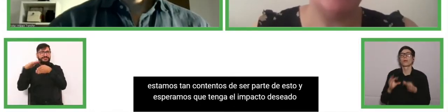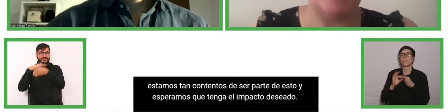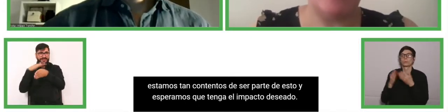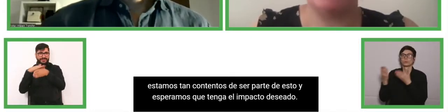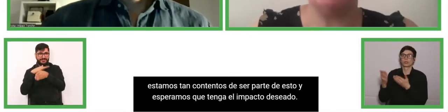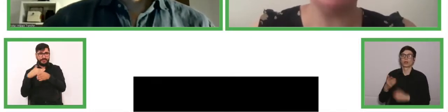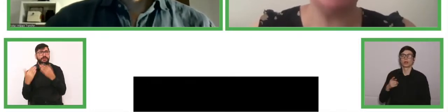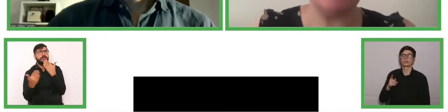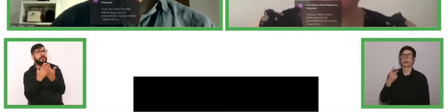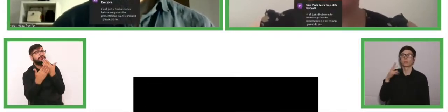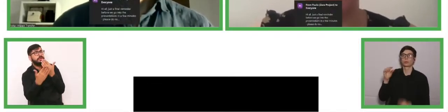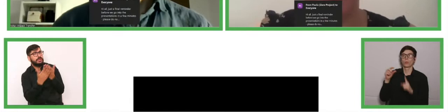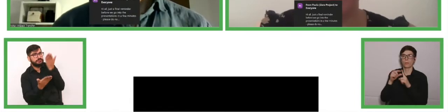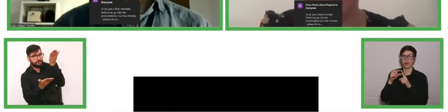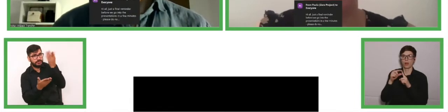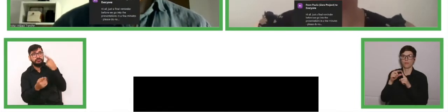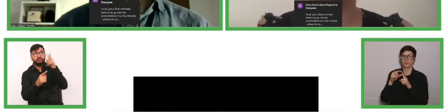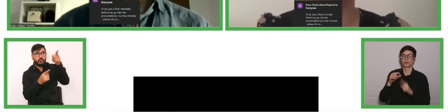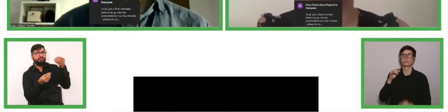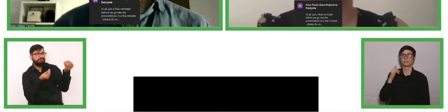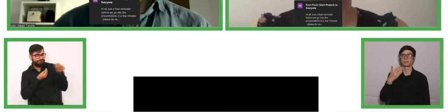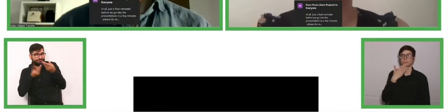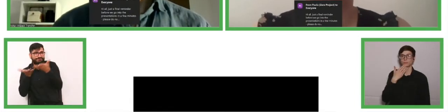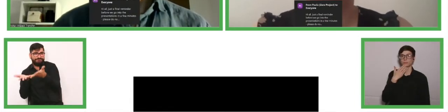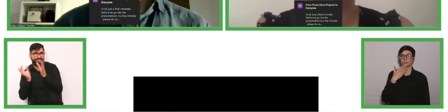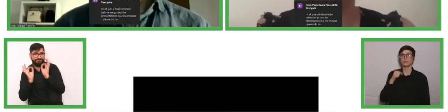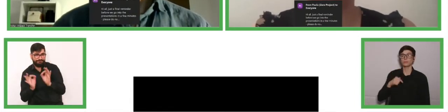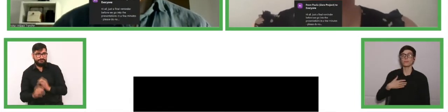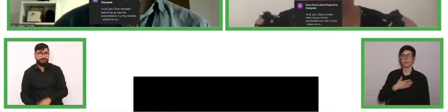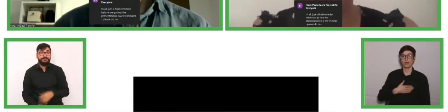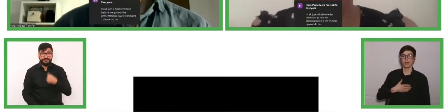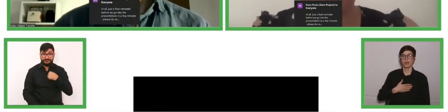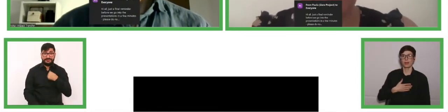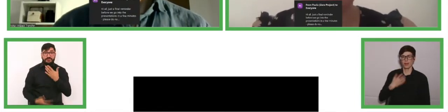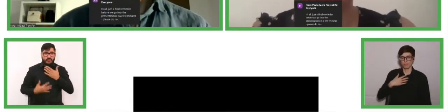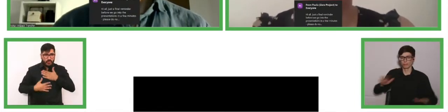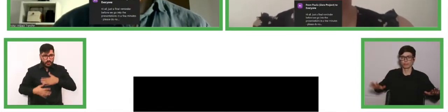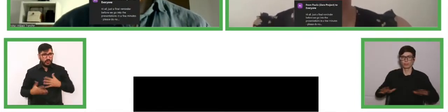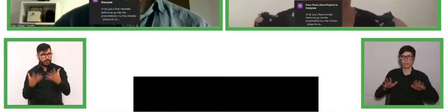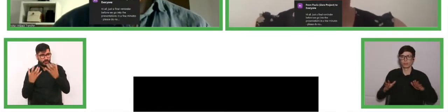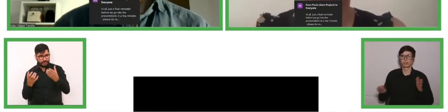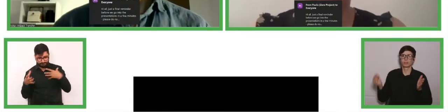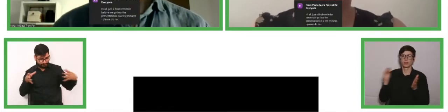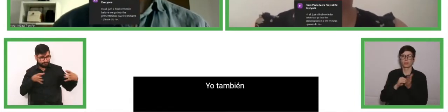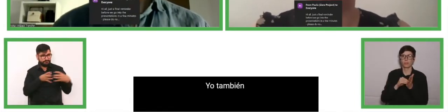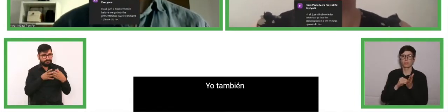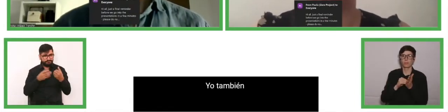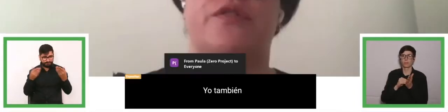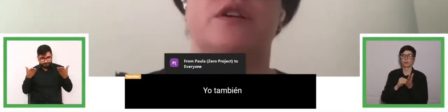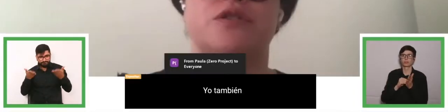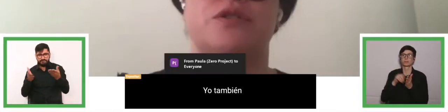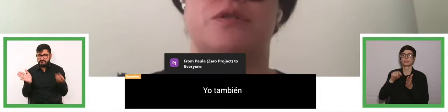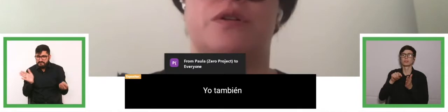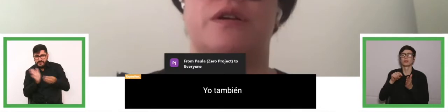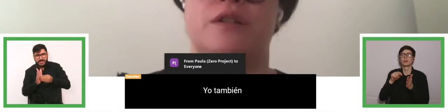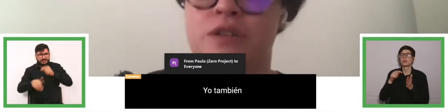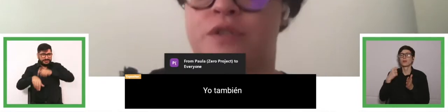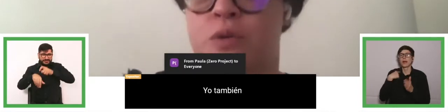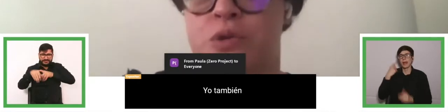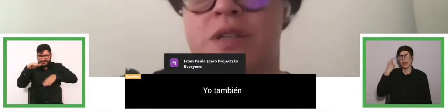Thank you. I want to also join in emphasizing how important it is to co-build an ecosystem that will support the replication